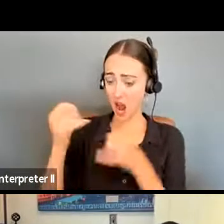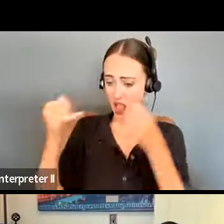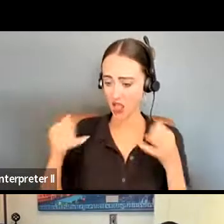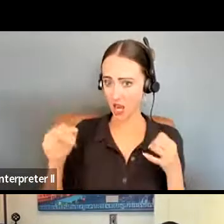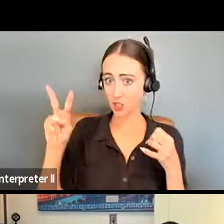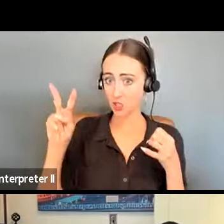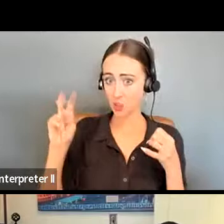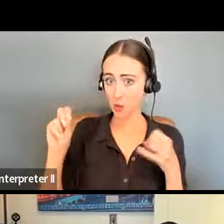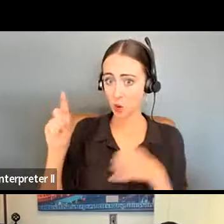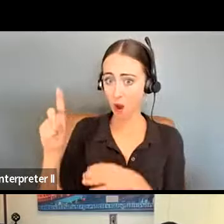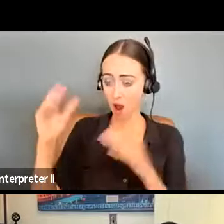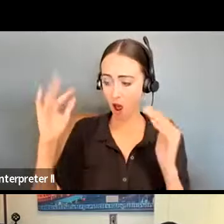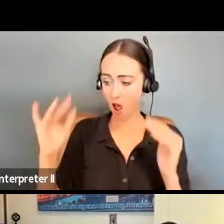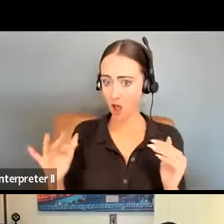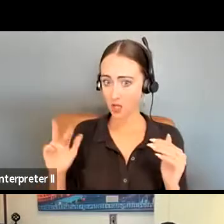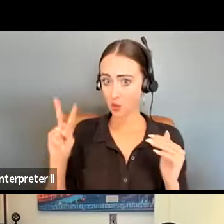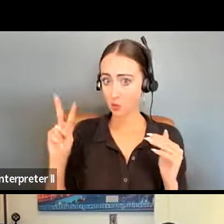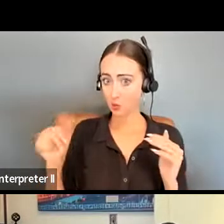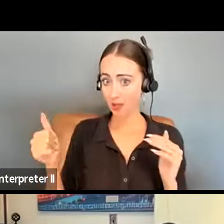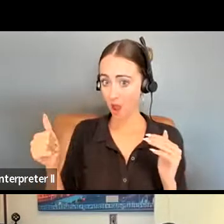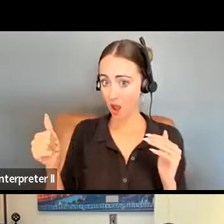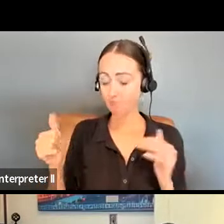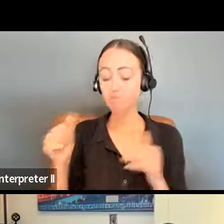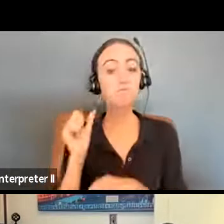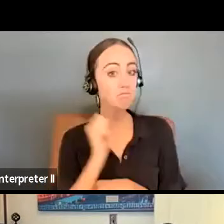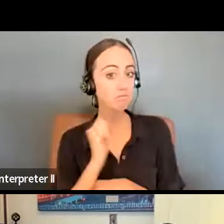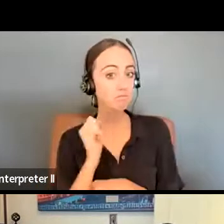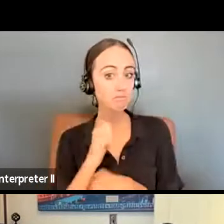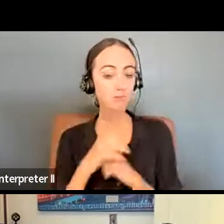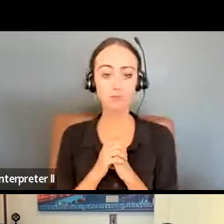201 to 210. Mm-hmm. And it's the